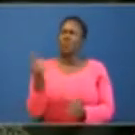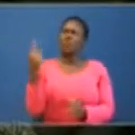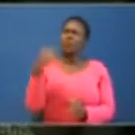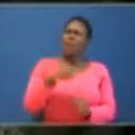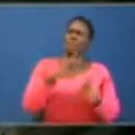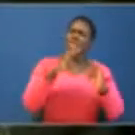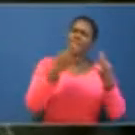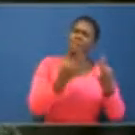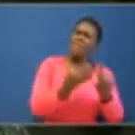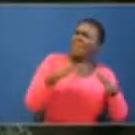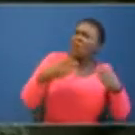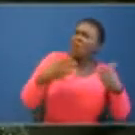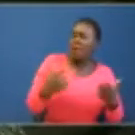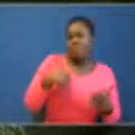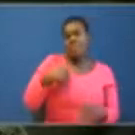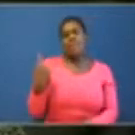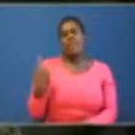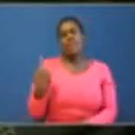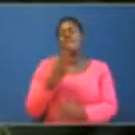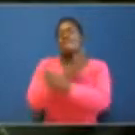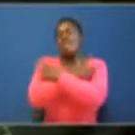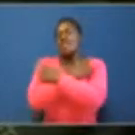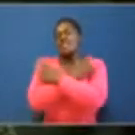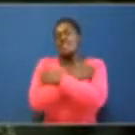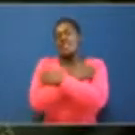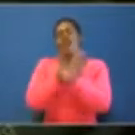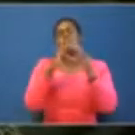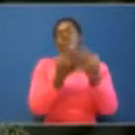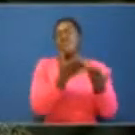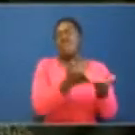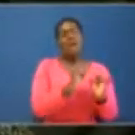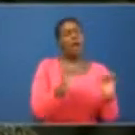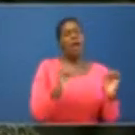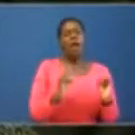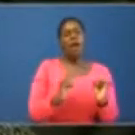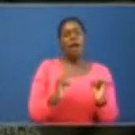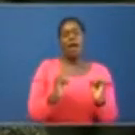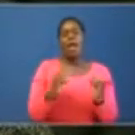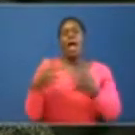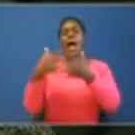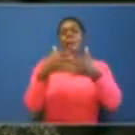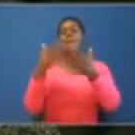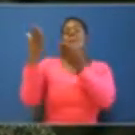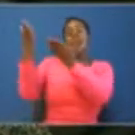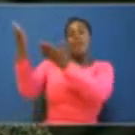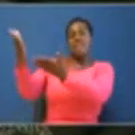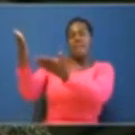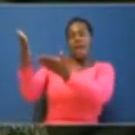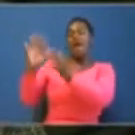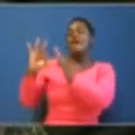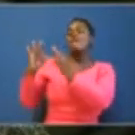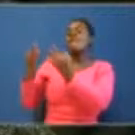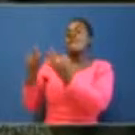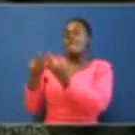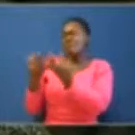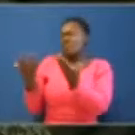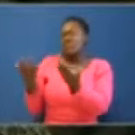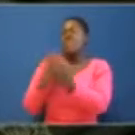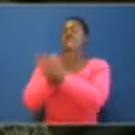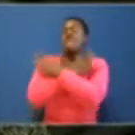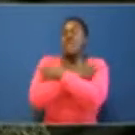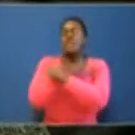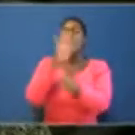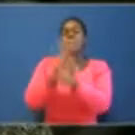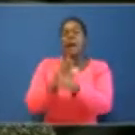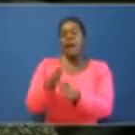with your family no i came with friends my families they are not here they are in the u.s so i came with friends